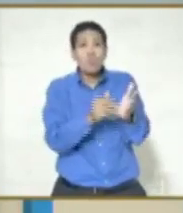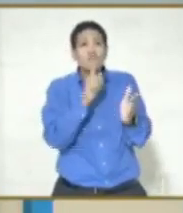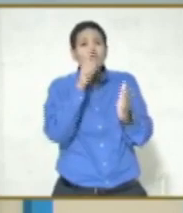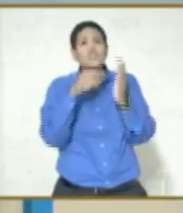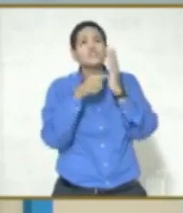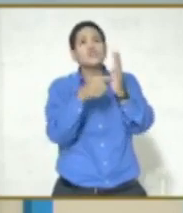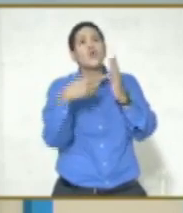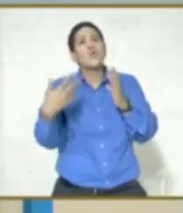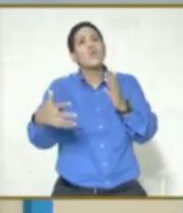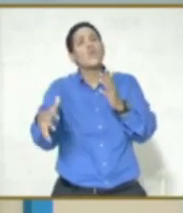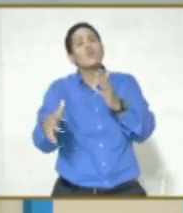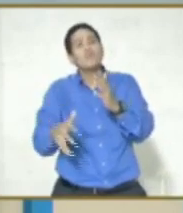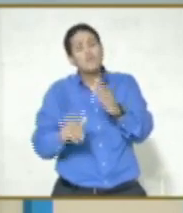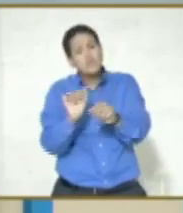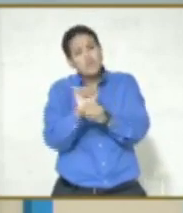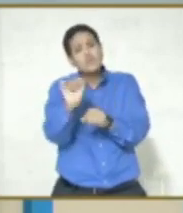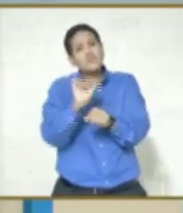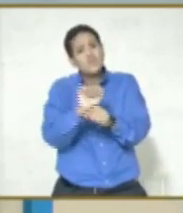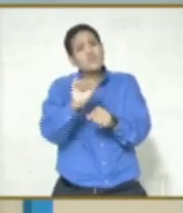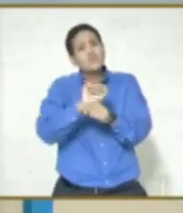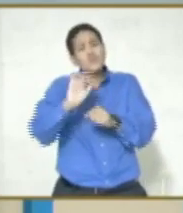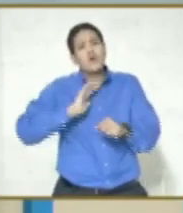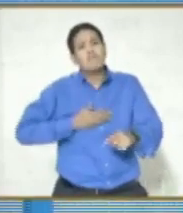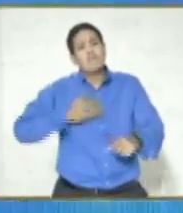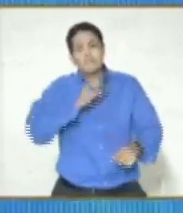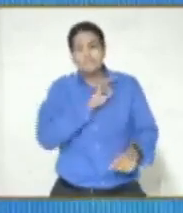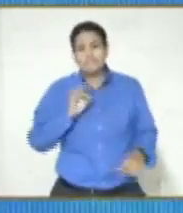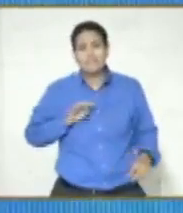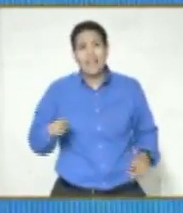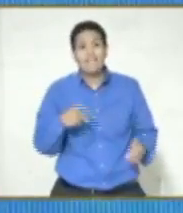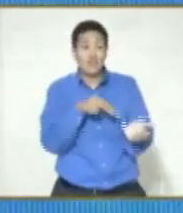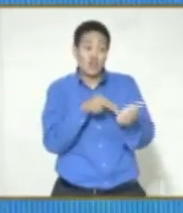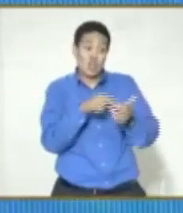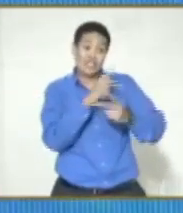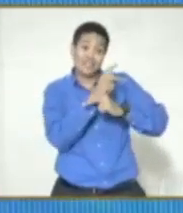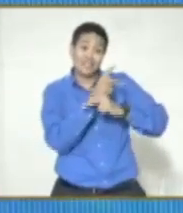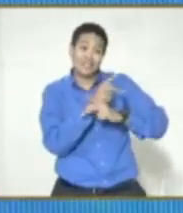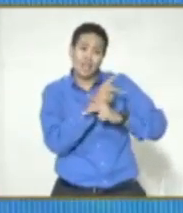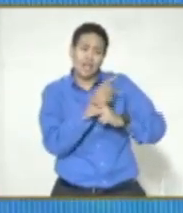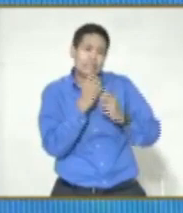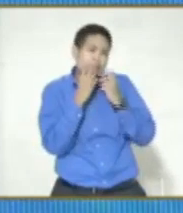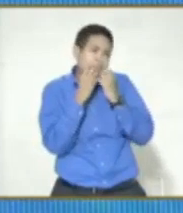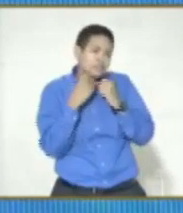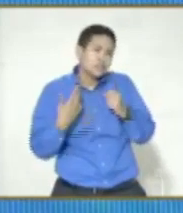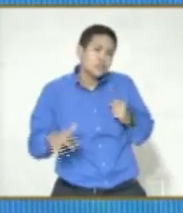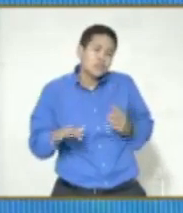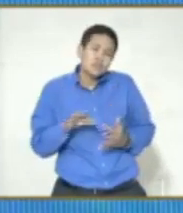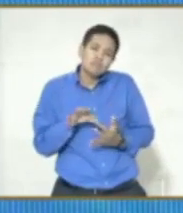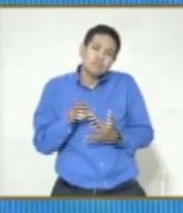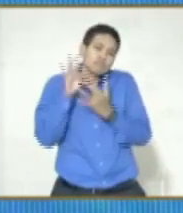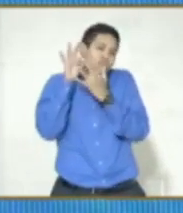work of our frontline staff. The nursing care has been exceptional in all our healthcare facilities,